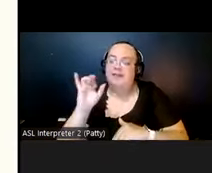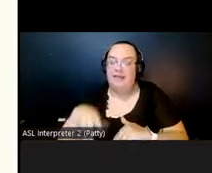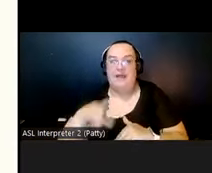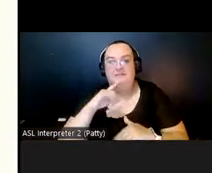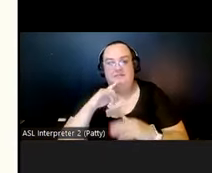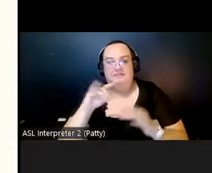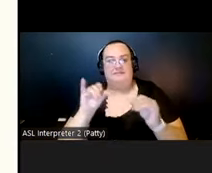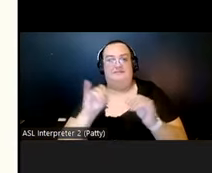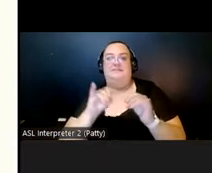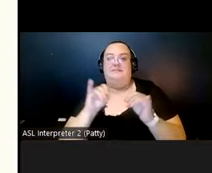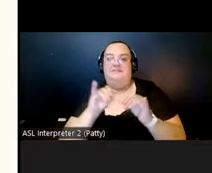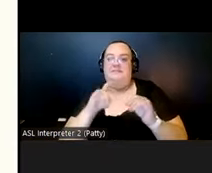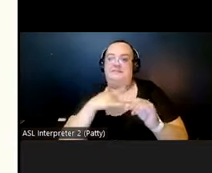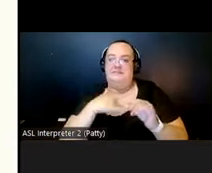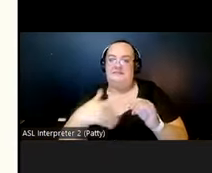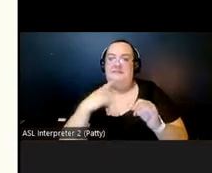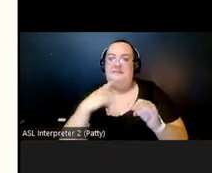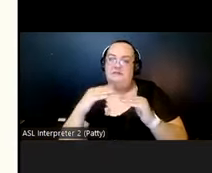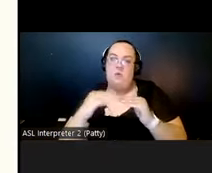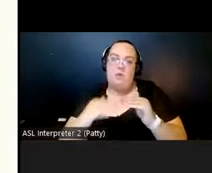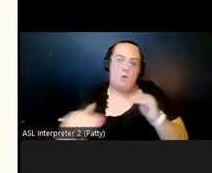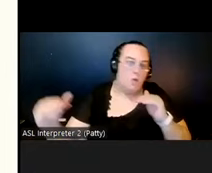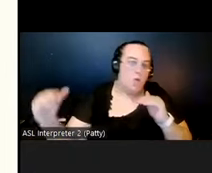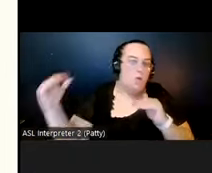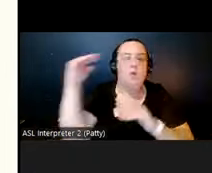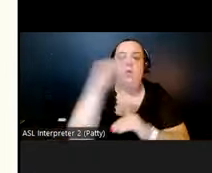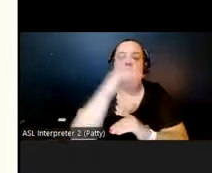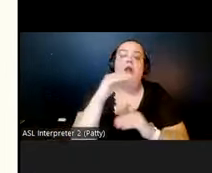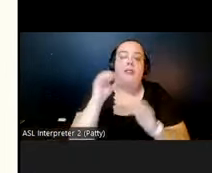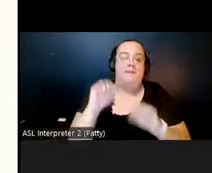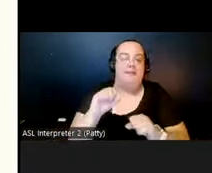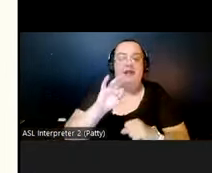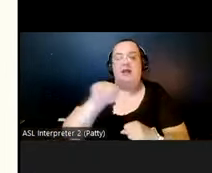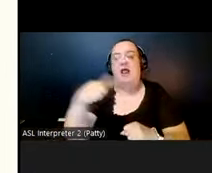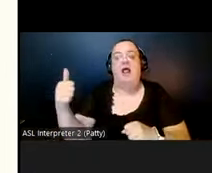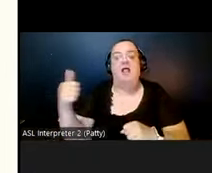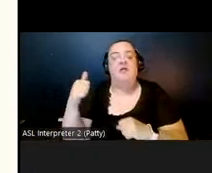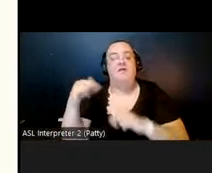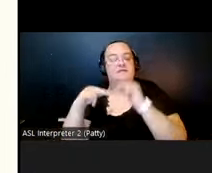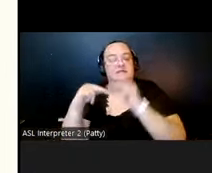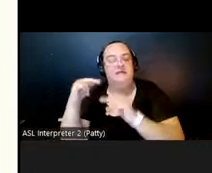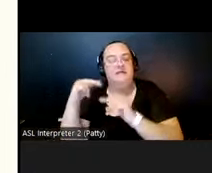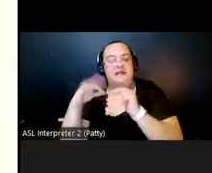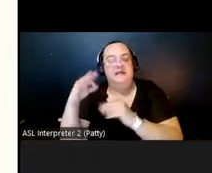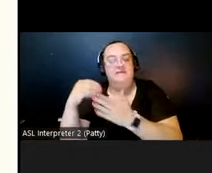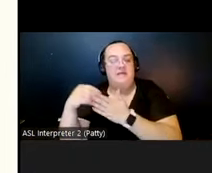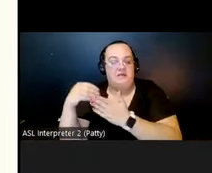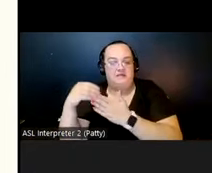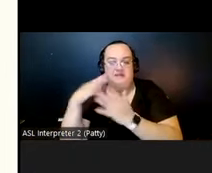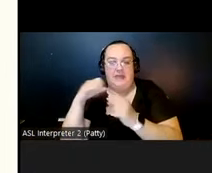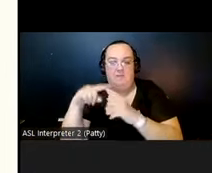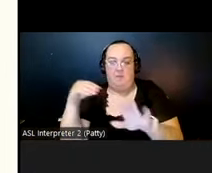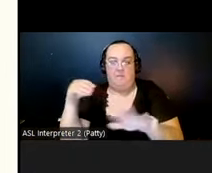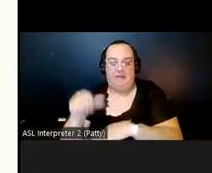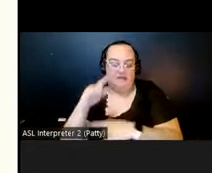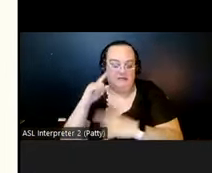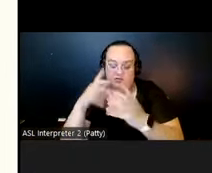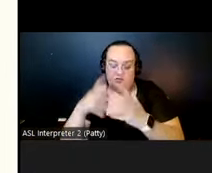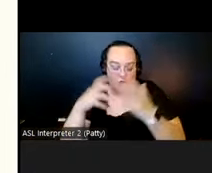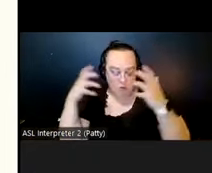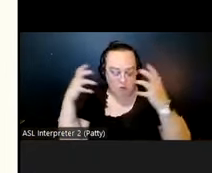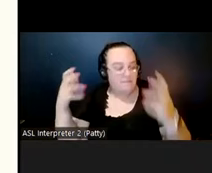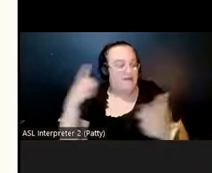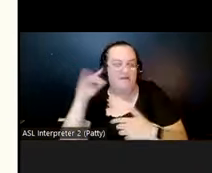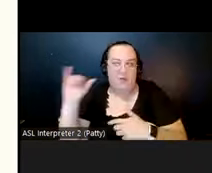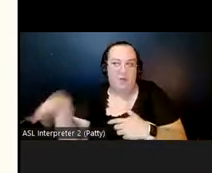magnitude that typically exceeds the ability of our other facility fund sources to fund. It's just too big for those fund